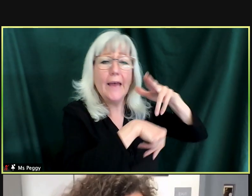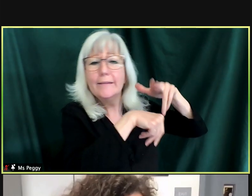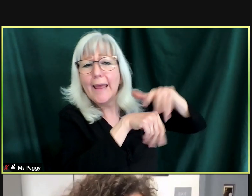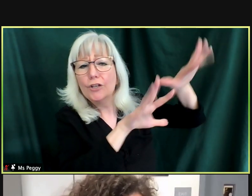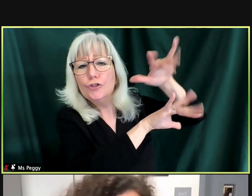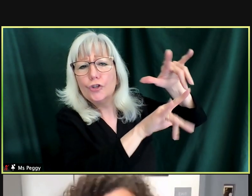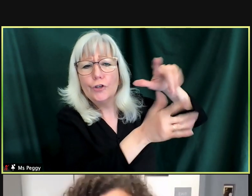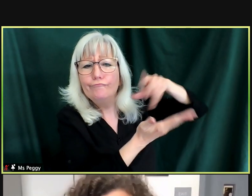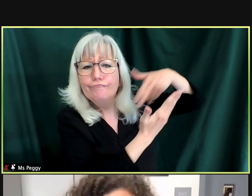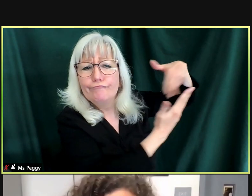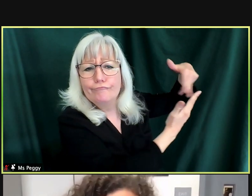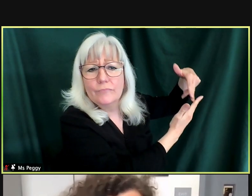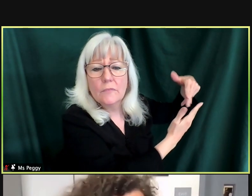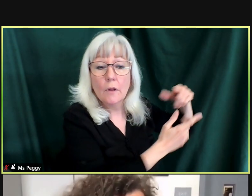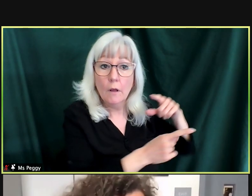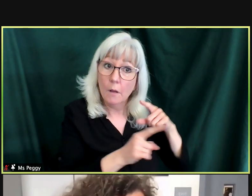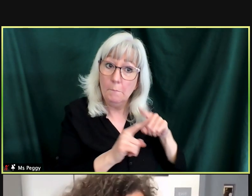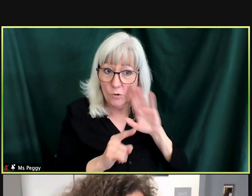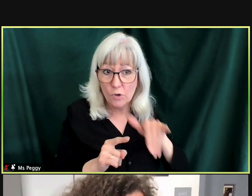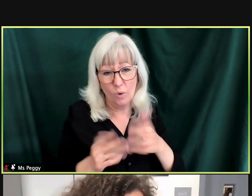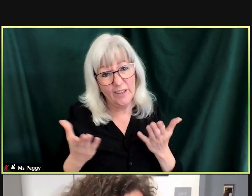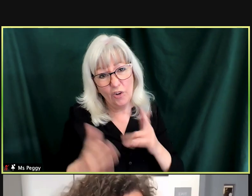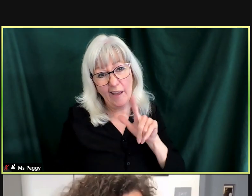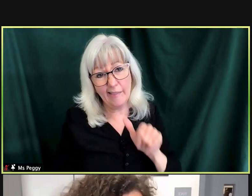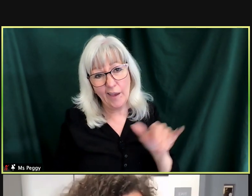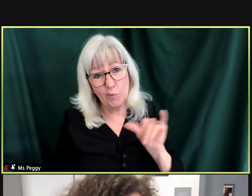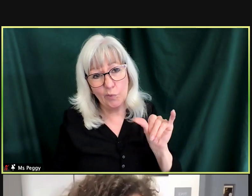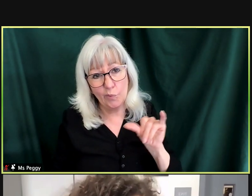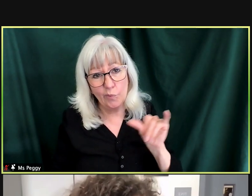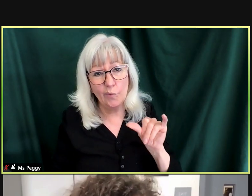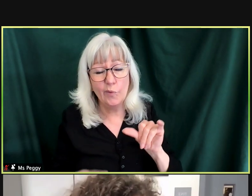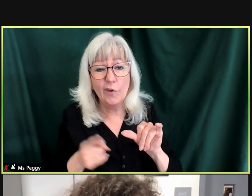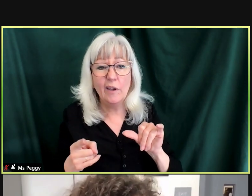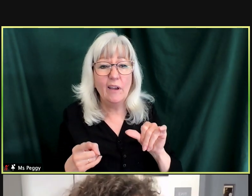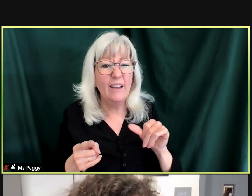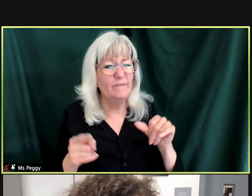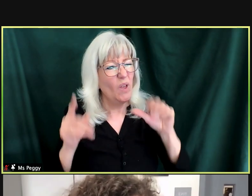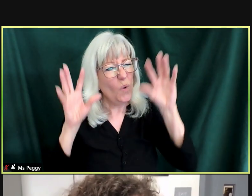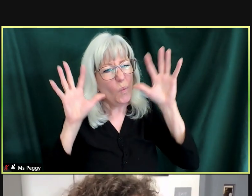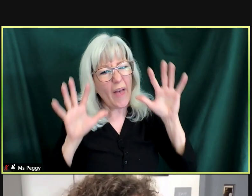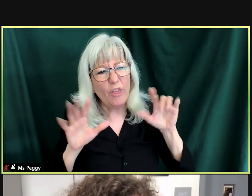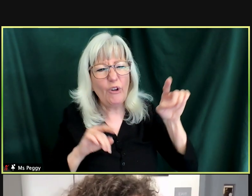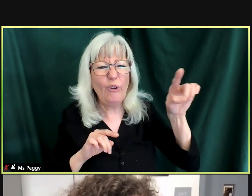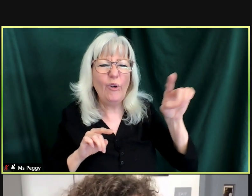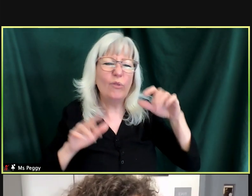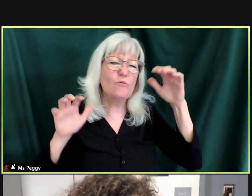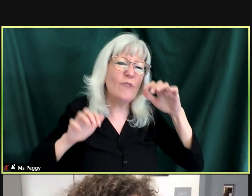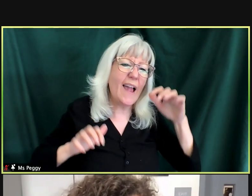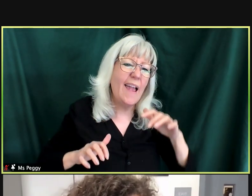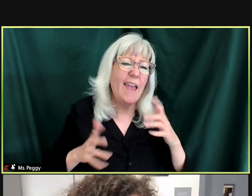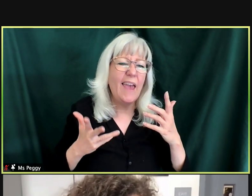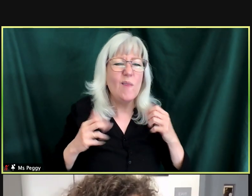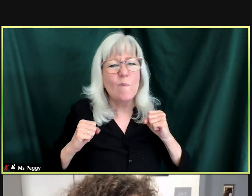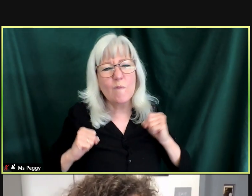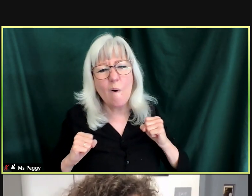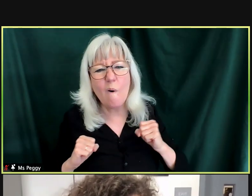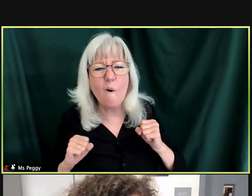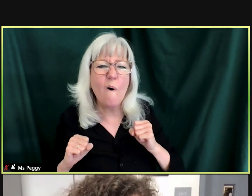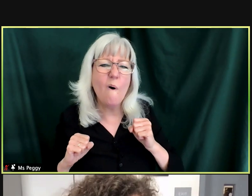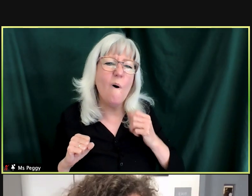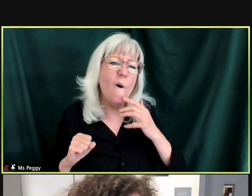of, even here in LA, there's just days you don't want to go out. You have rain or,